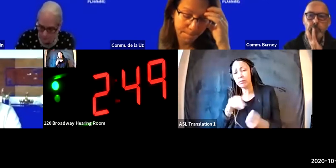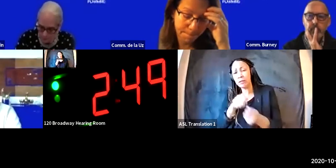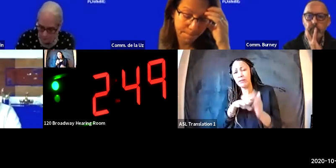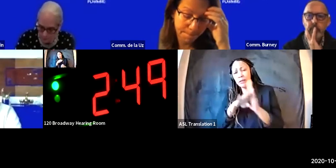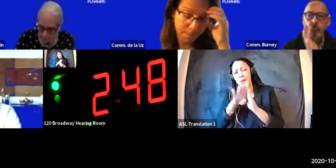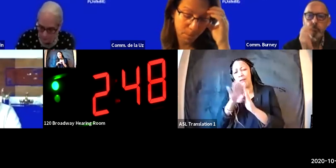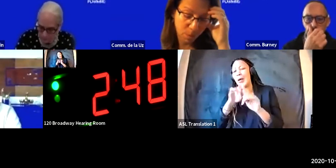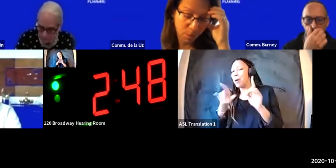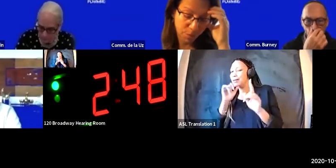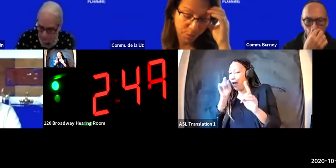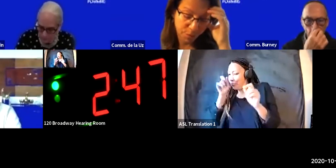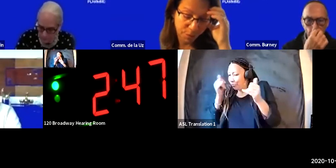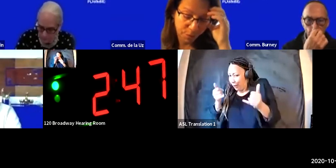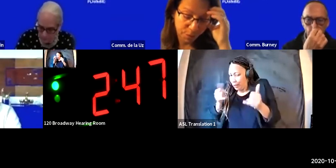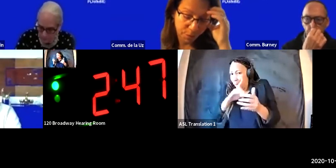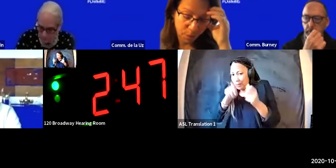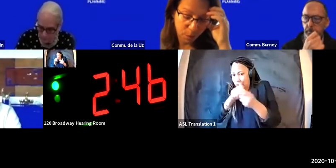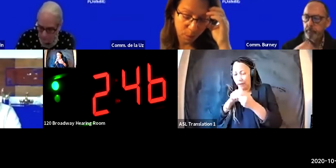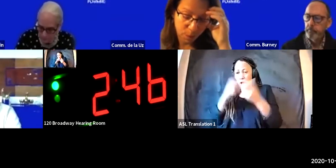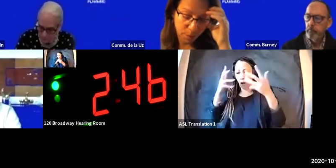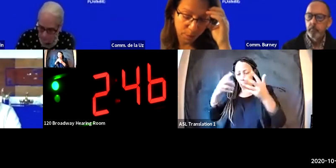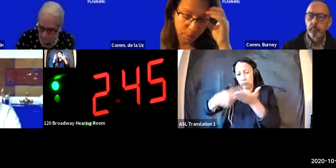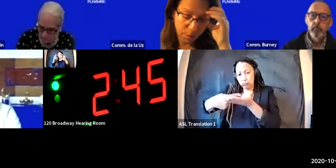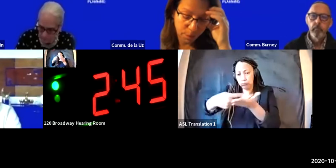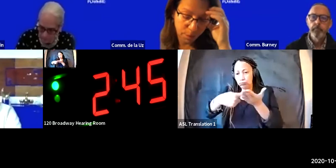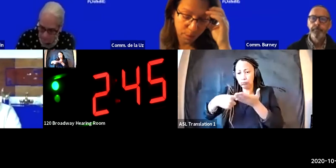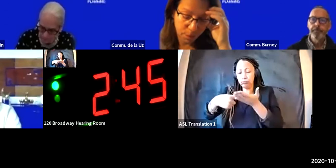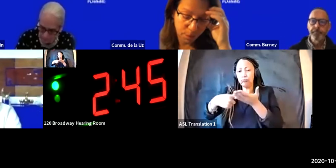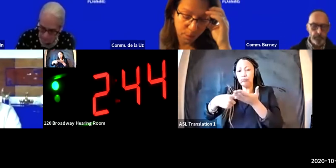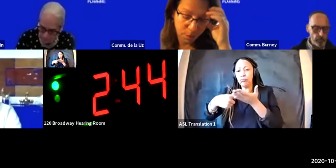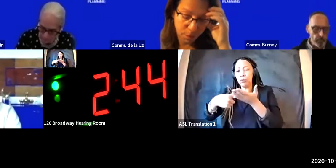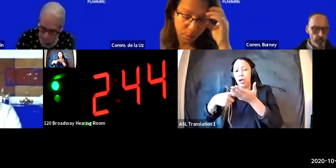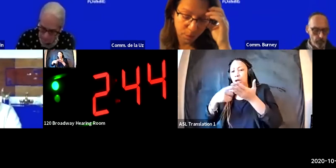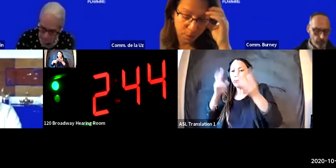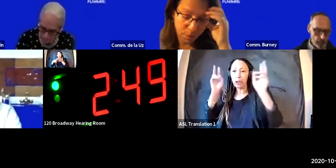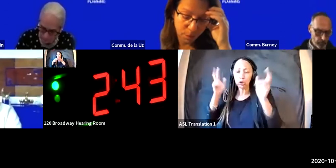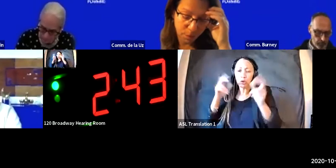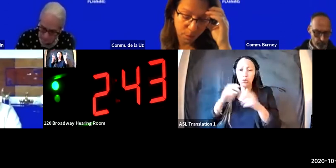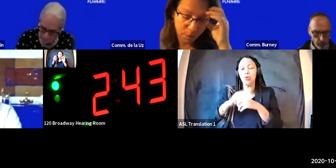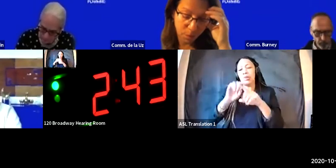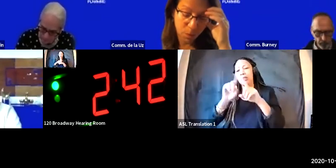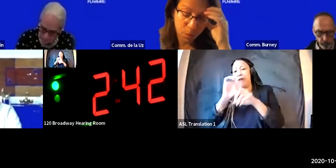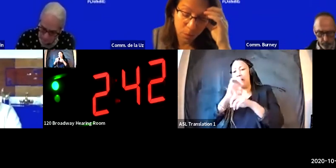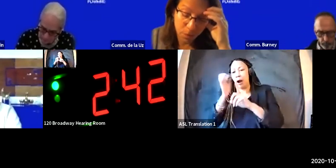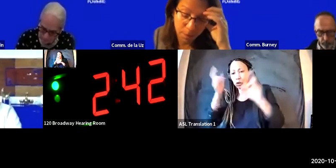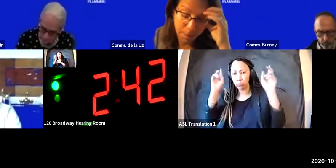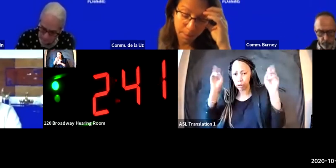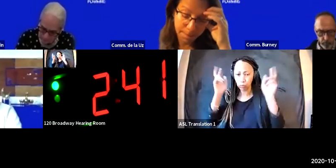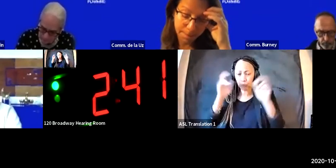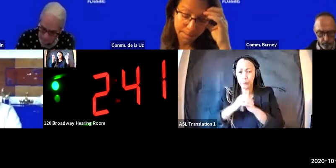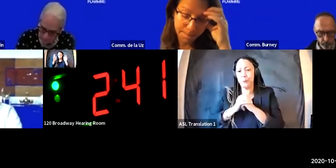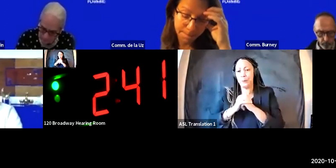one. They already spoke about the issue of scope and some environmental issues. And I would like to